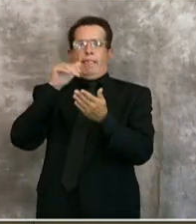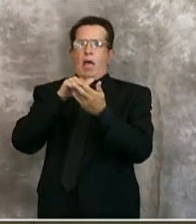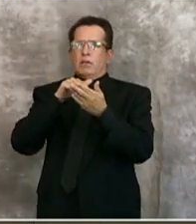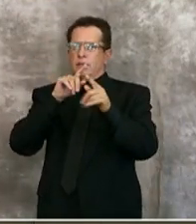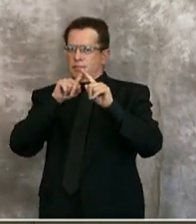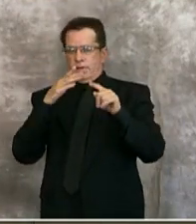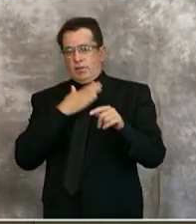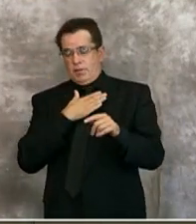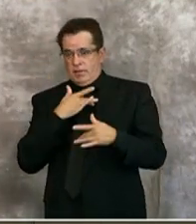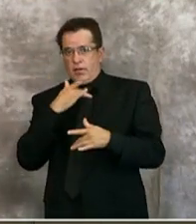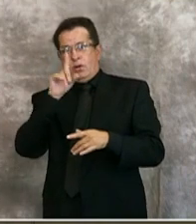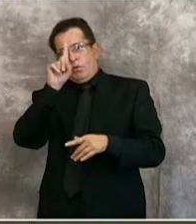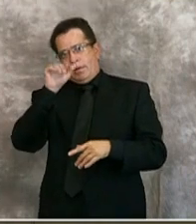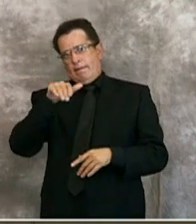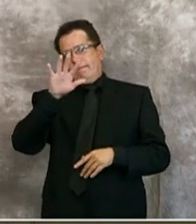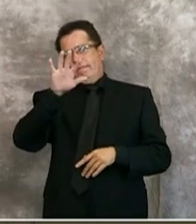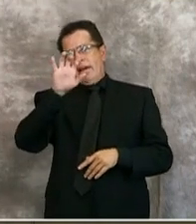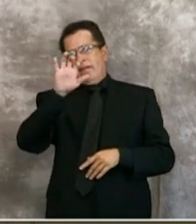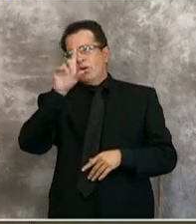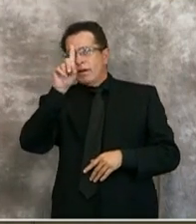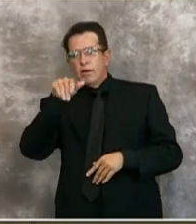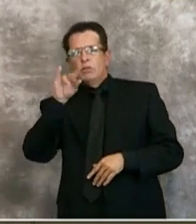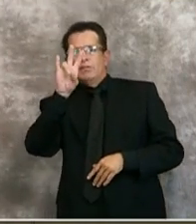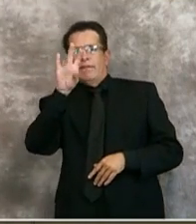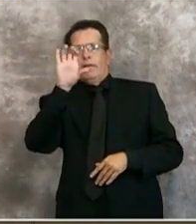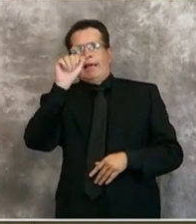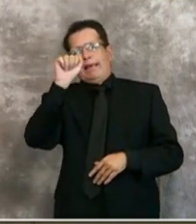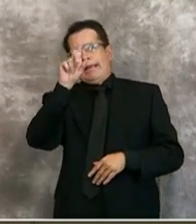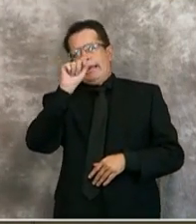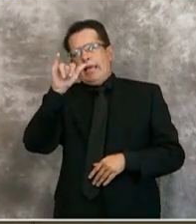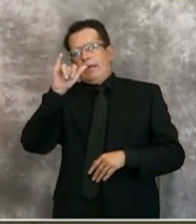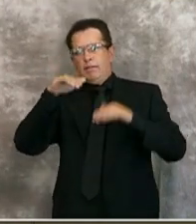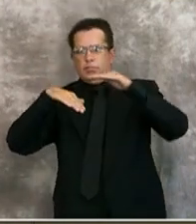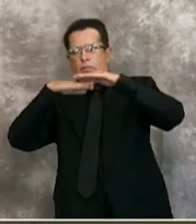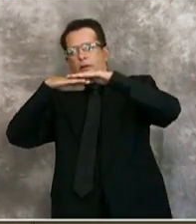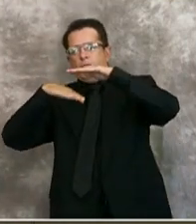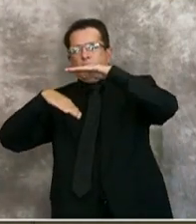that 1,500, 1,700 per day.